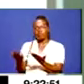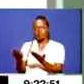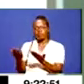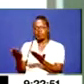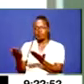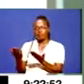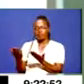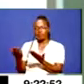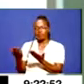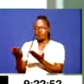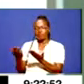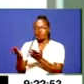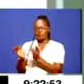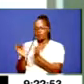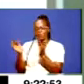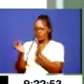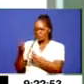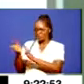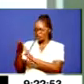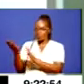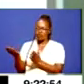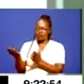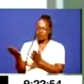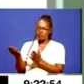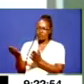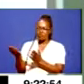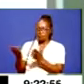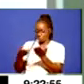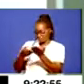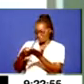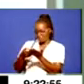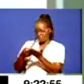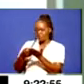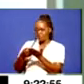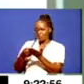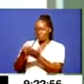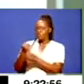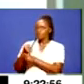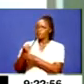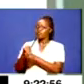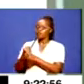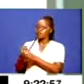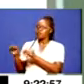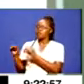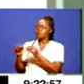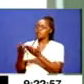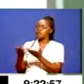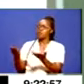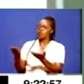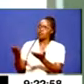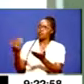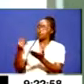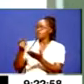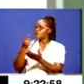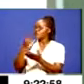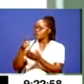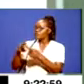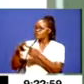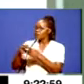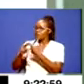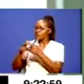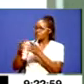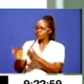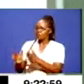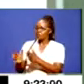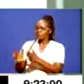the tests are becoming faster is because of the technology, the work that is put on there by the medical engineers, or